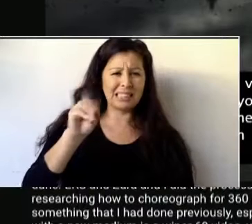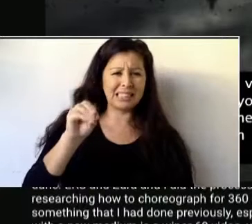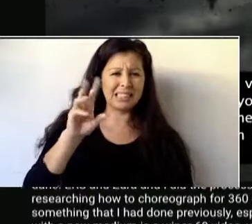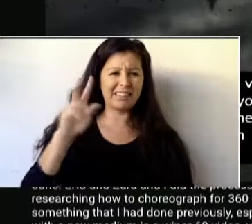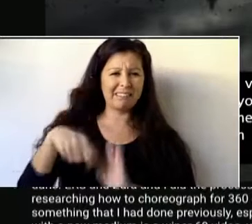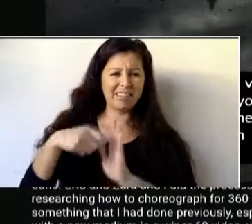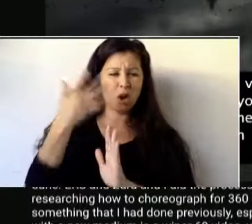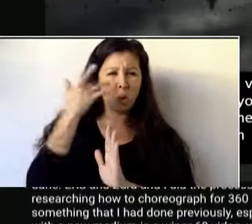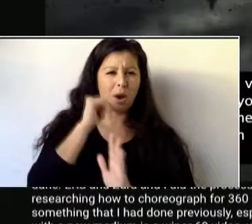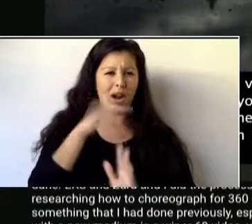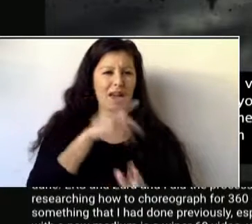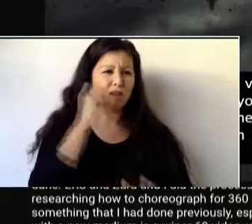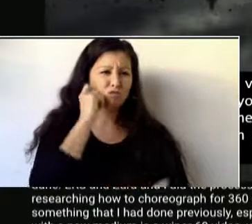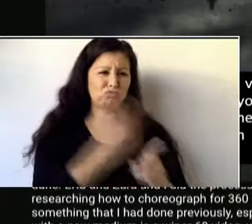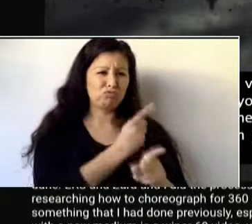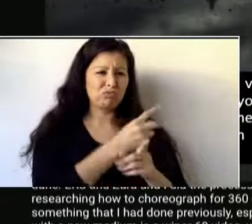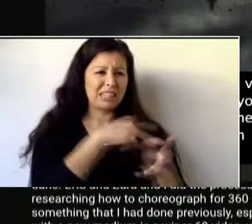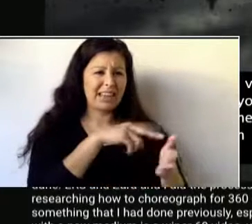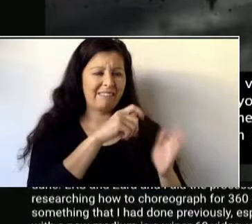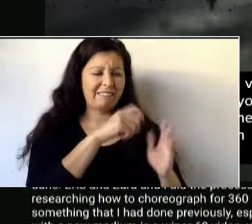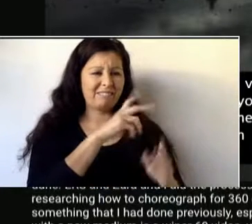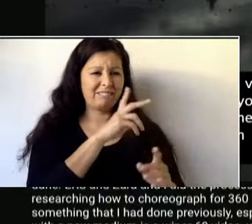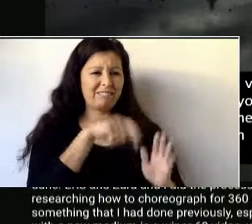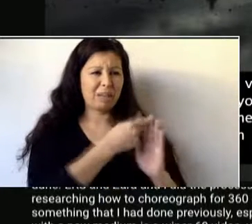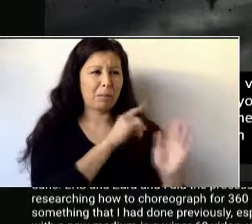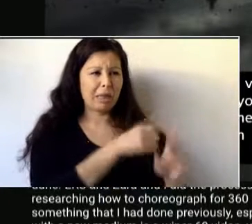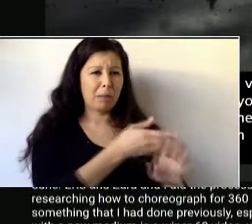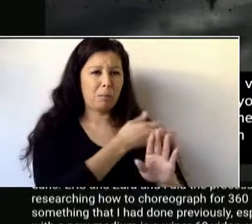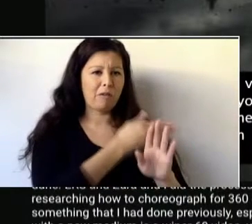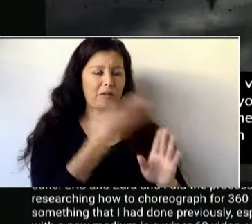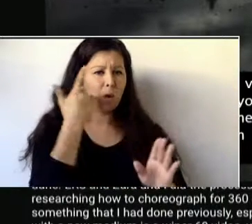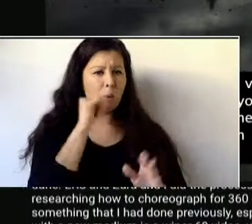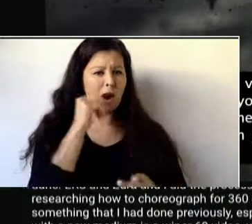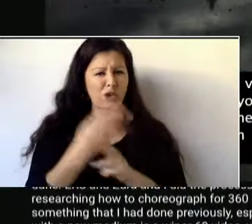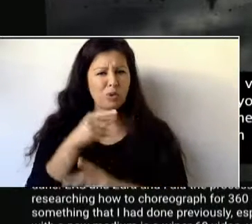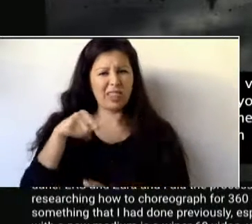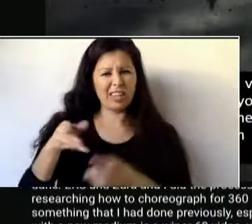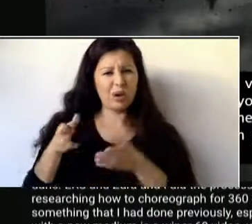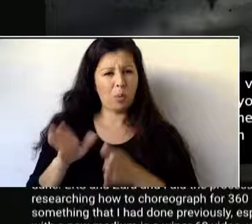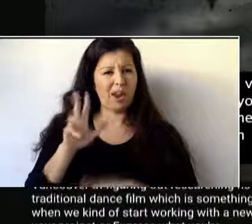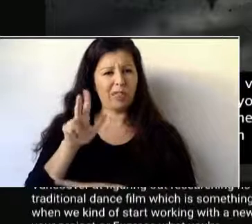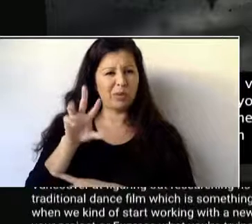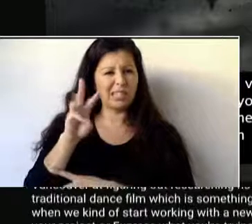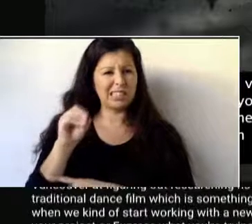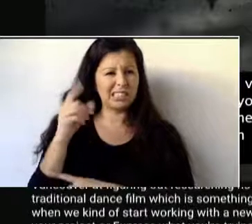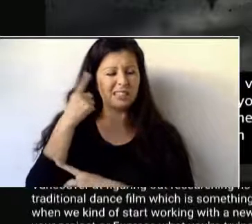film? Like, why are you using this medium to convey your project or express what you're trying to do?